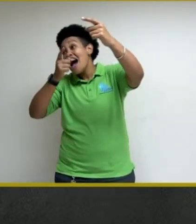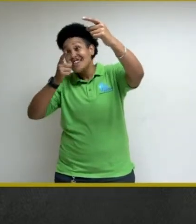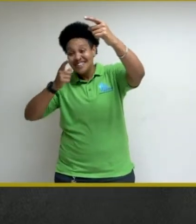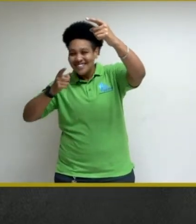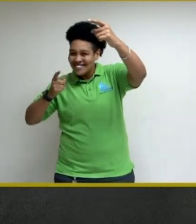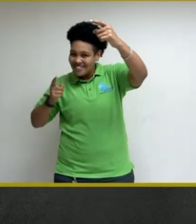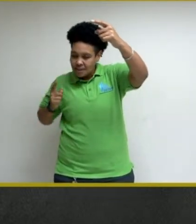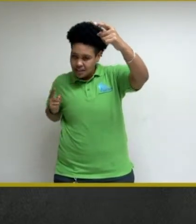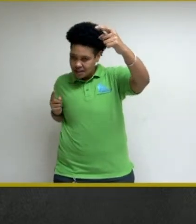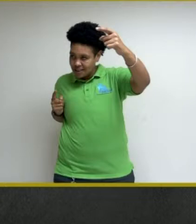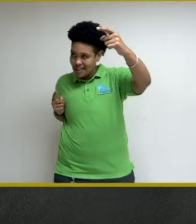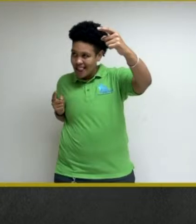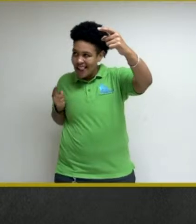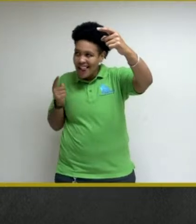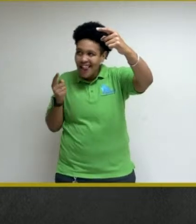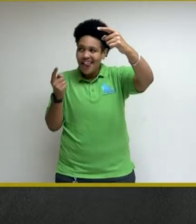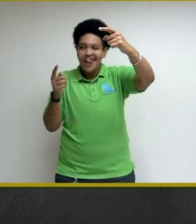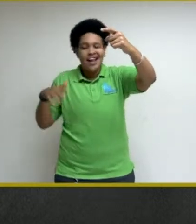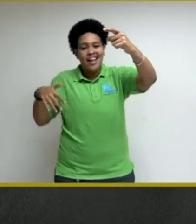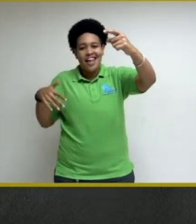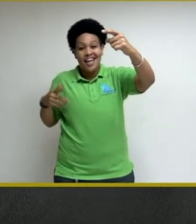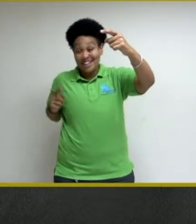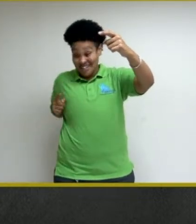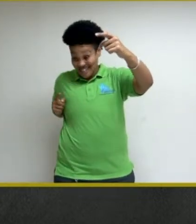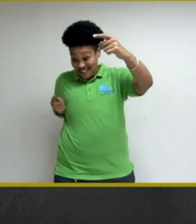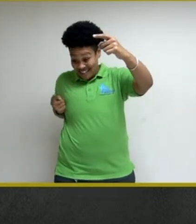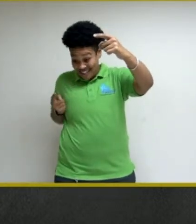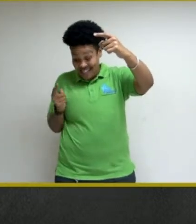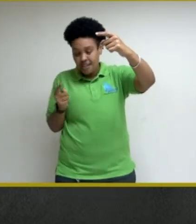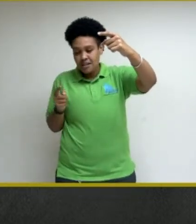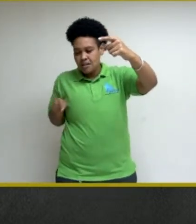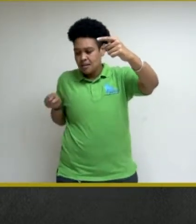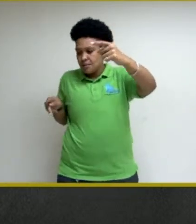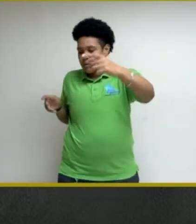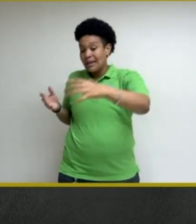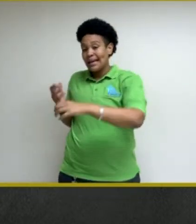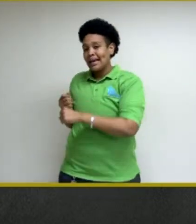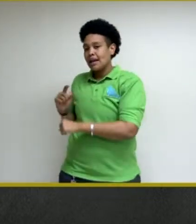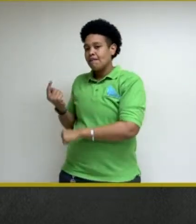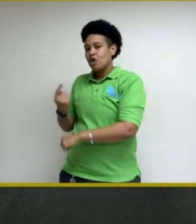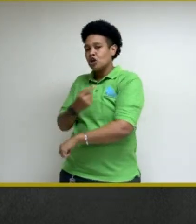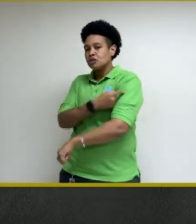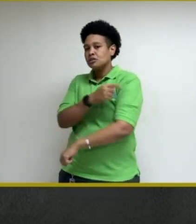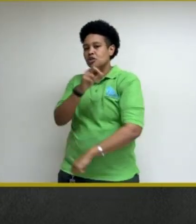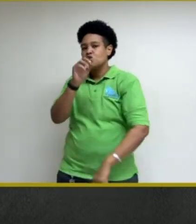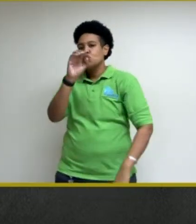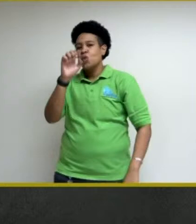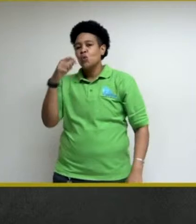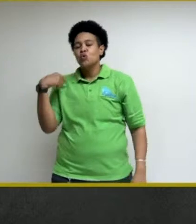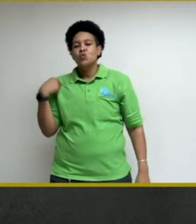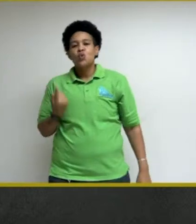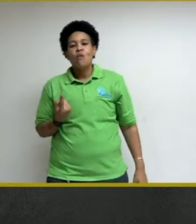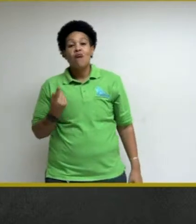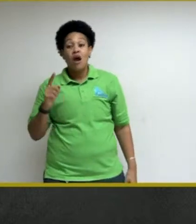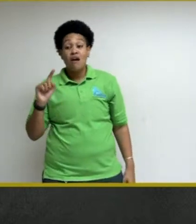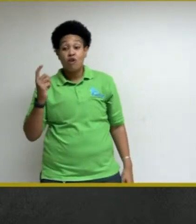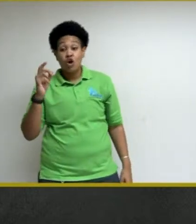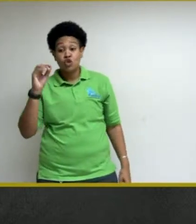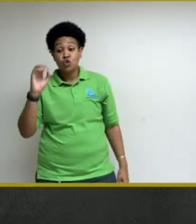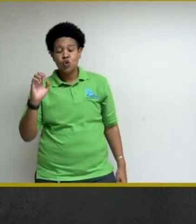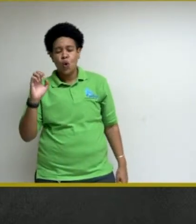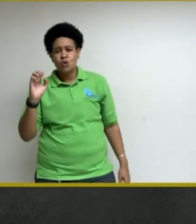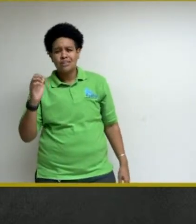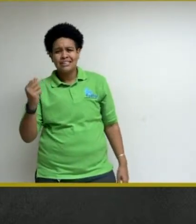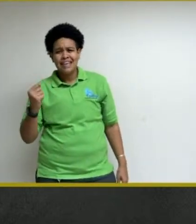and being mindful that these persons would have only received their first dose to date. Now, after you get the first dose,